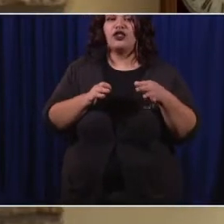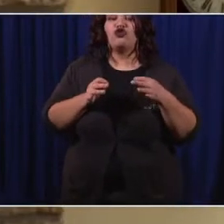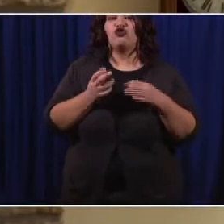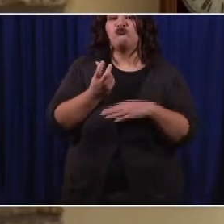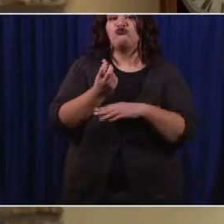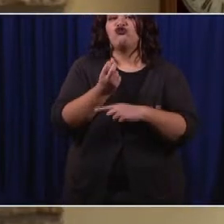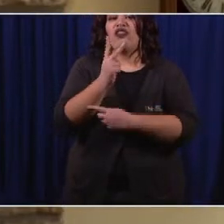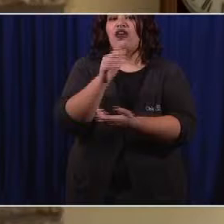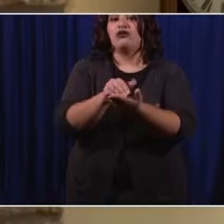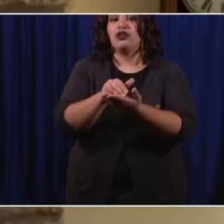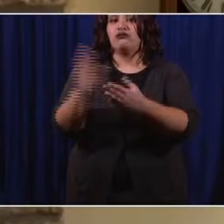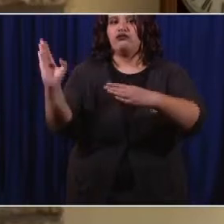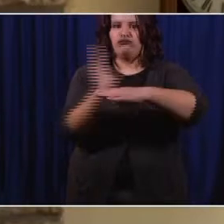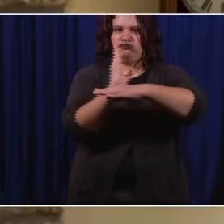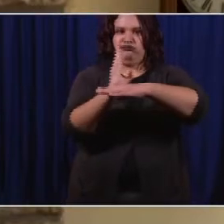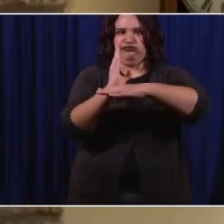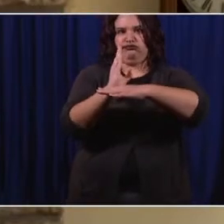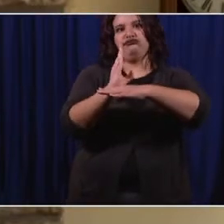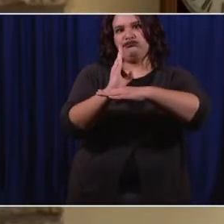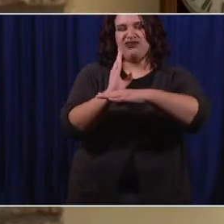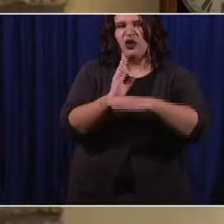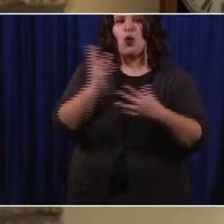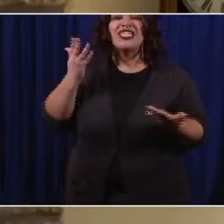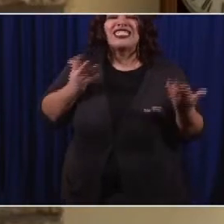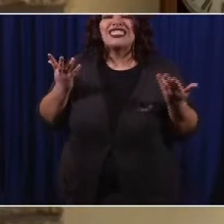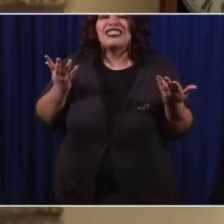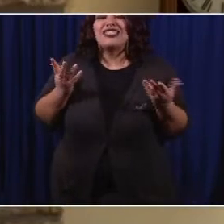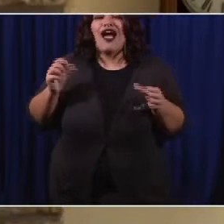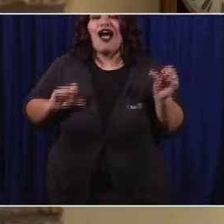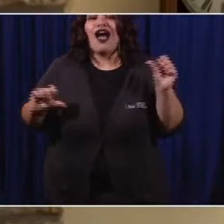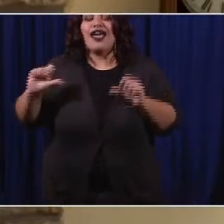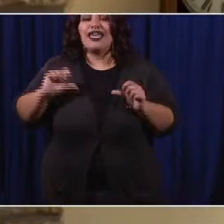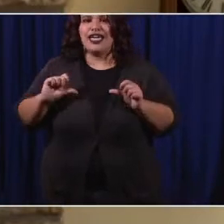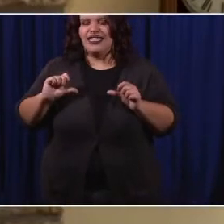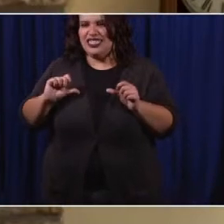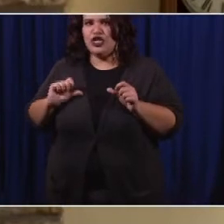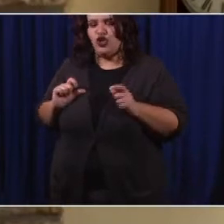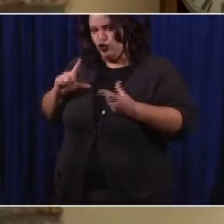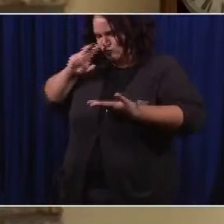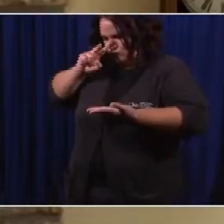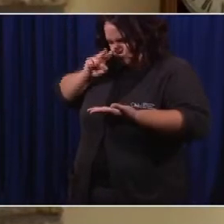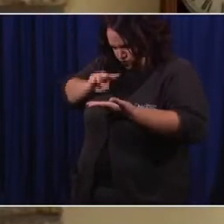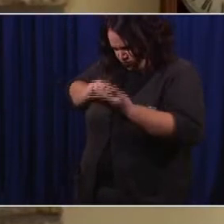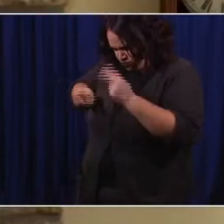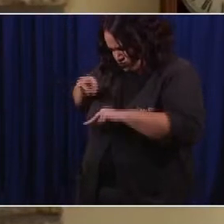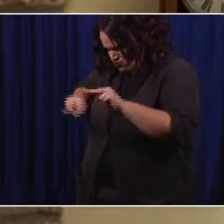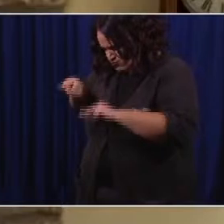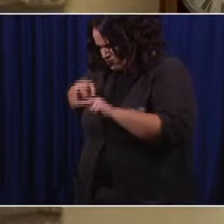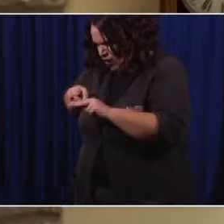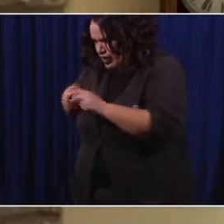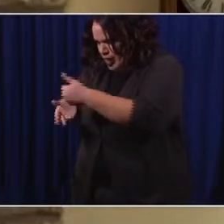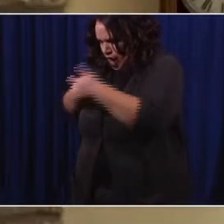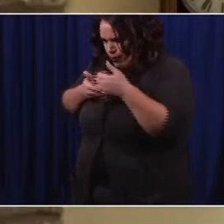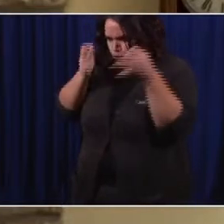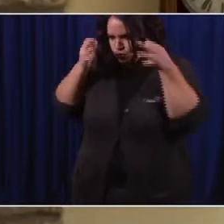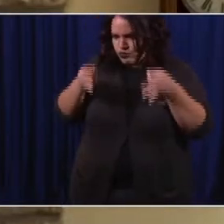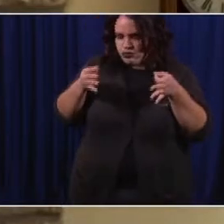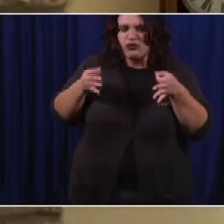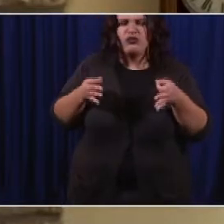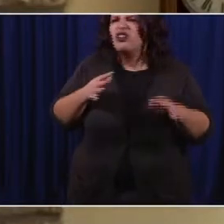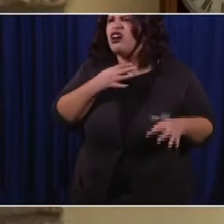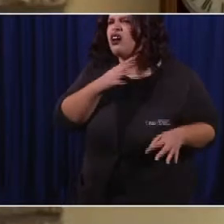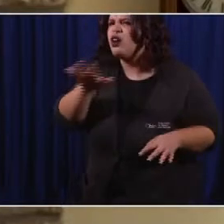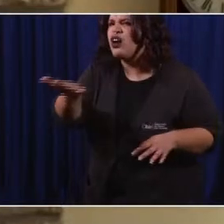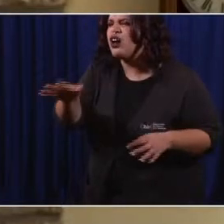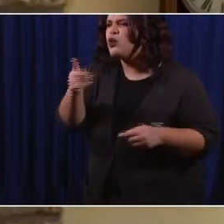you concluding that the cap this season needs to be around 12,000 spectators? I'm sorry, I missed the last sentence. Give